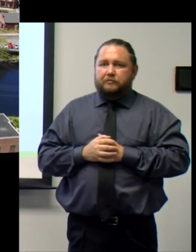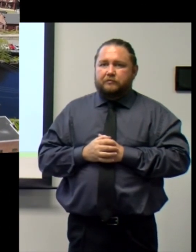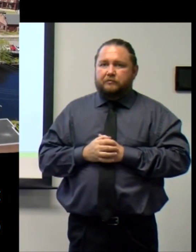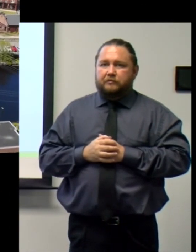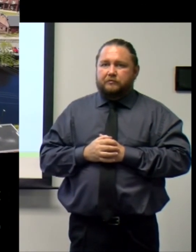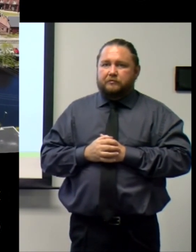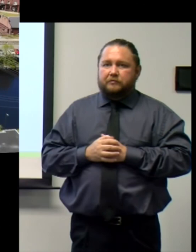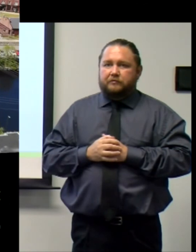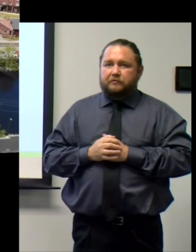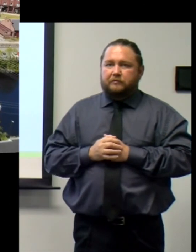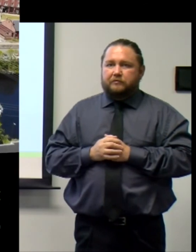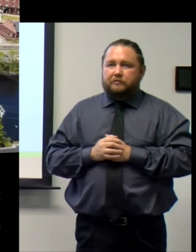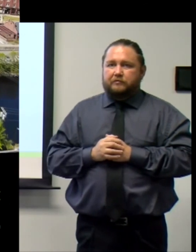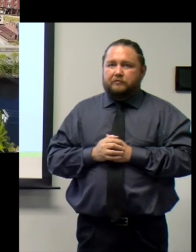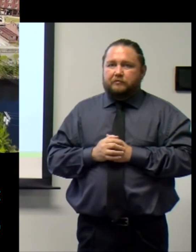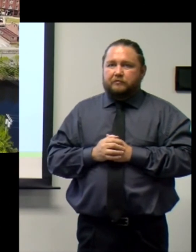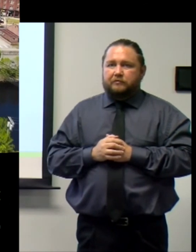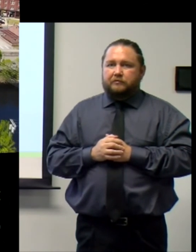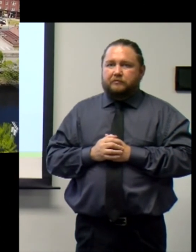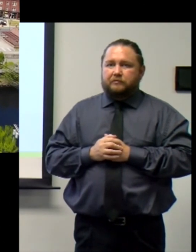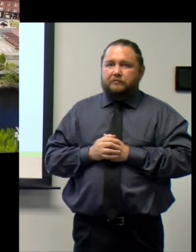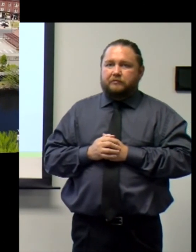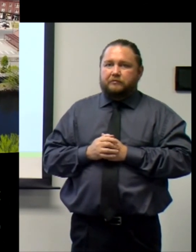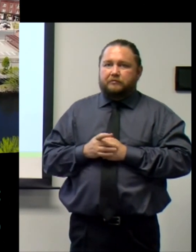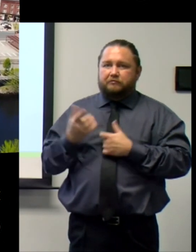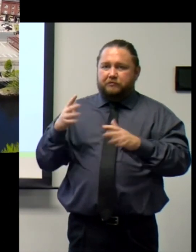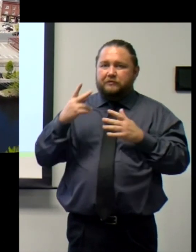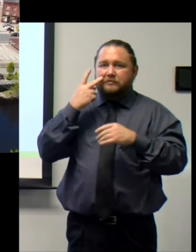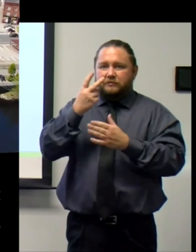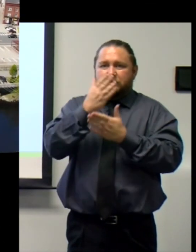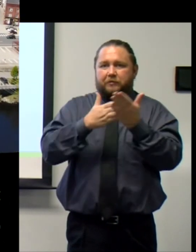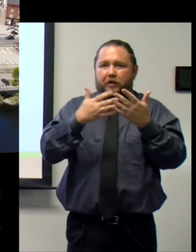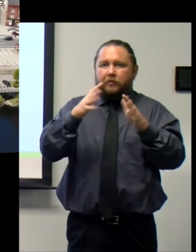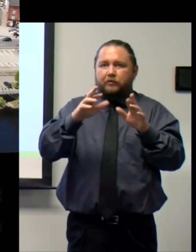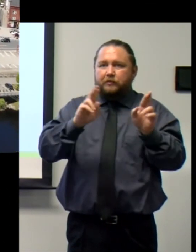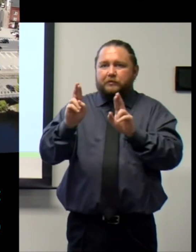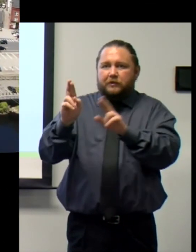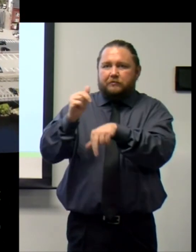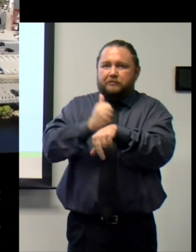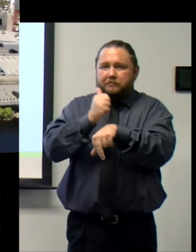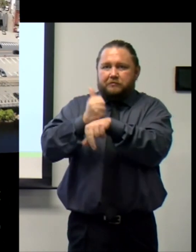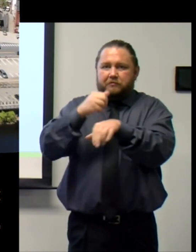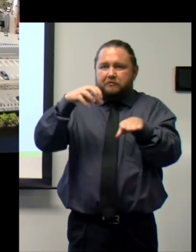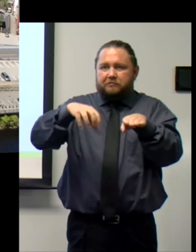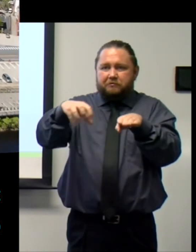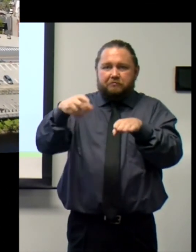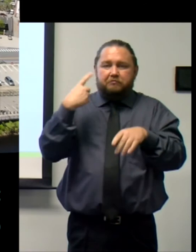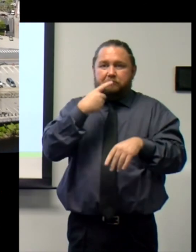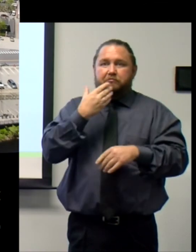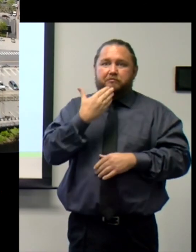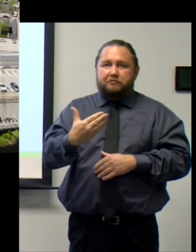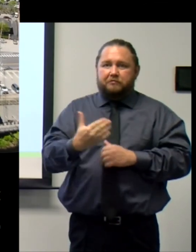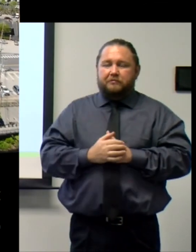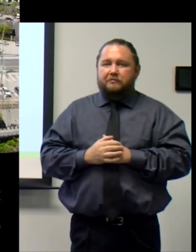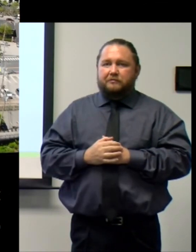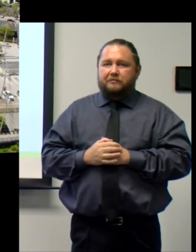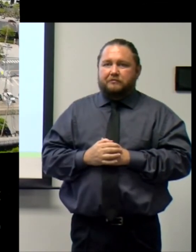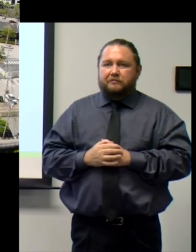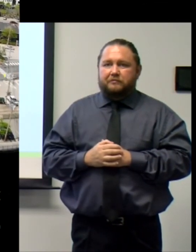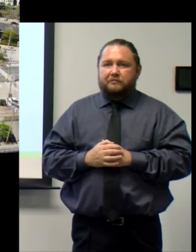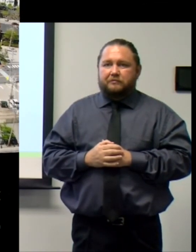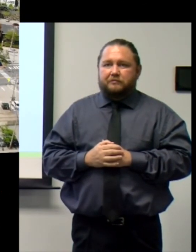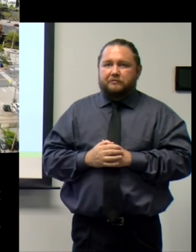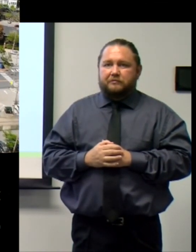enabled the restaurants to serve many more people than they could just on the sidewalk, or obviously they can't serve them at